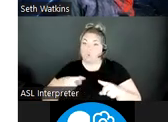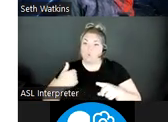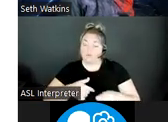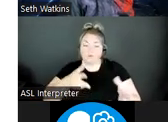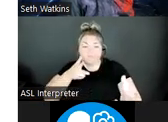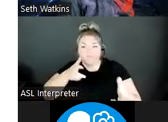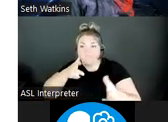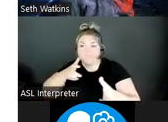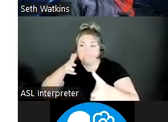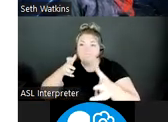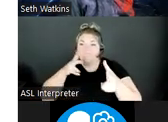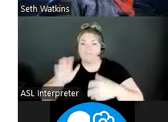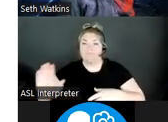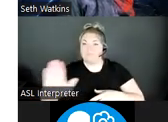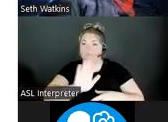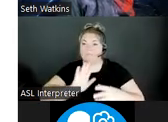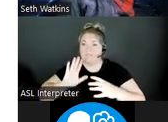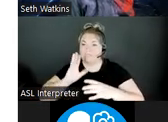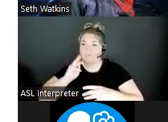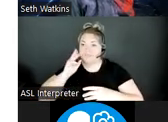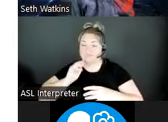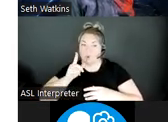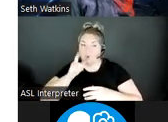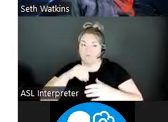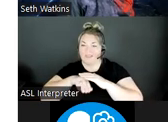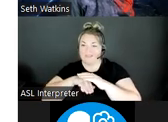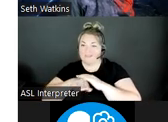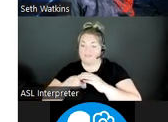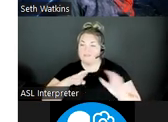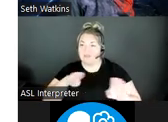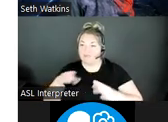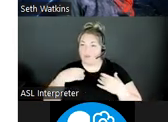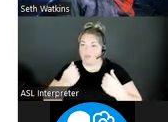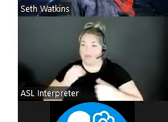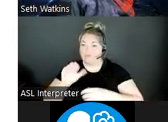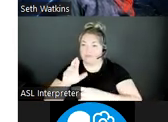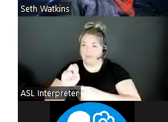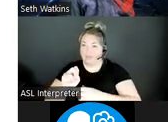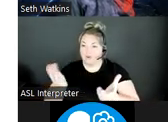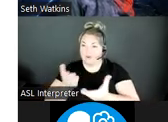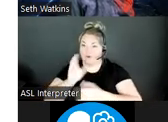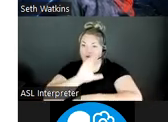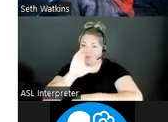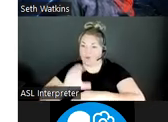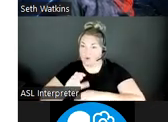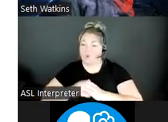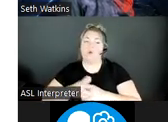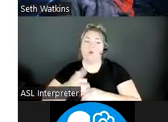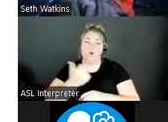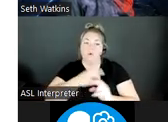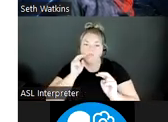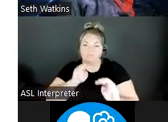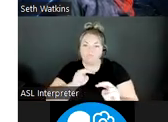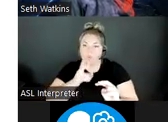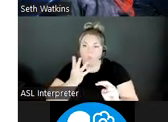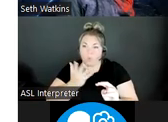to the experiences of those who have accessed behavioral health care in Colorado, really listening to what's working well and